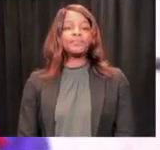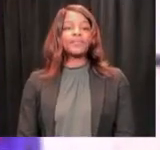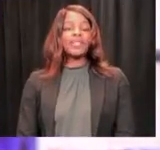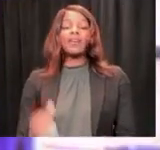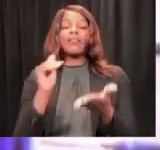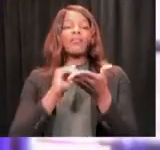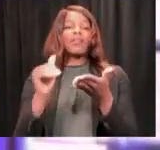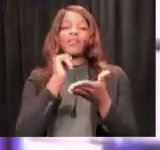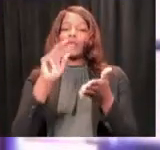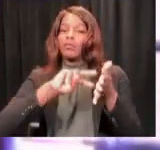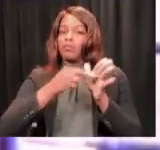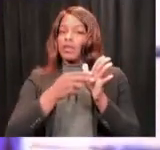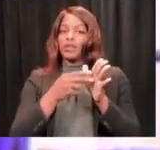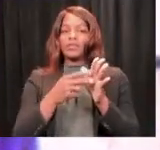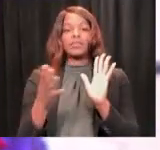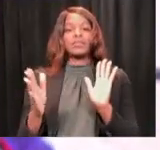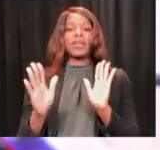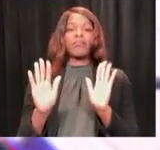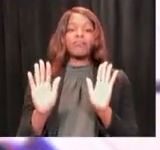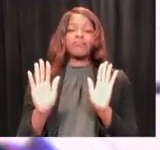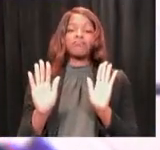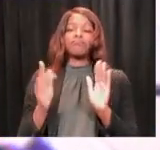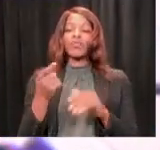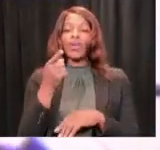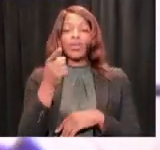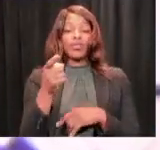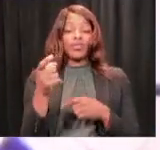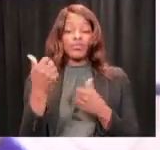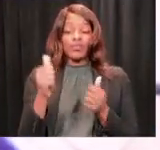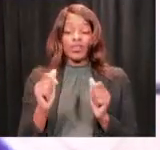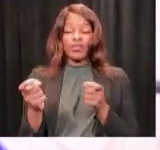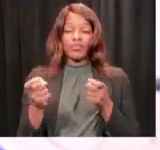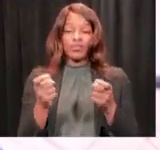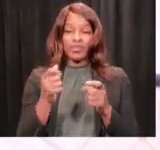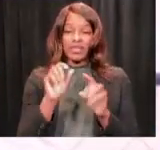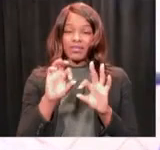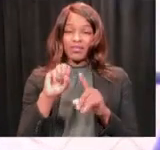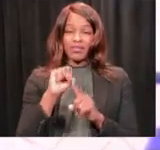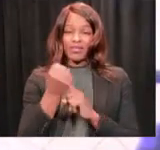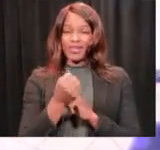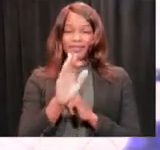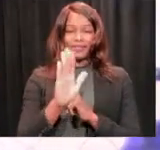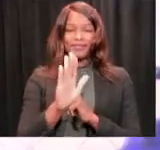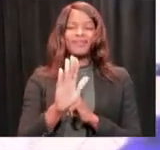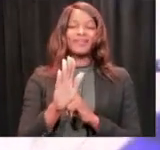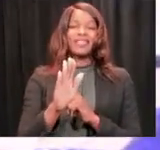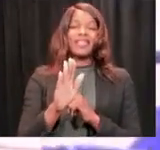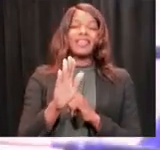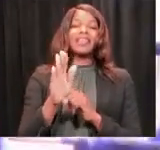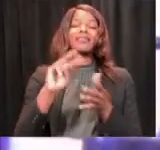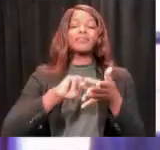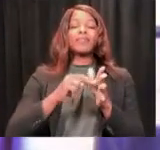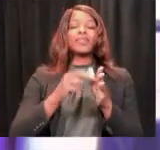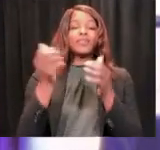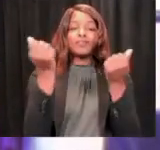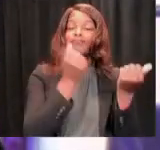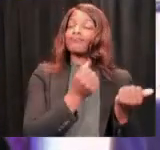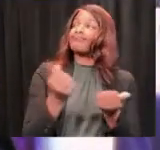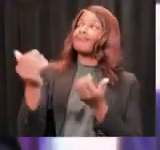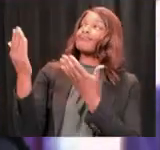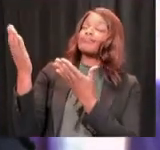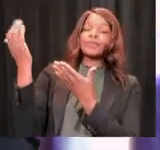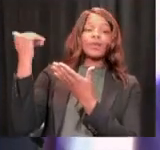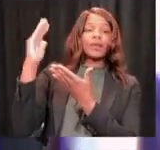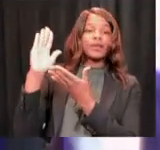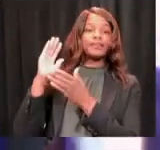the hook. It means you put the person in God's hand. If you spend your whole life and energy trying to